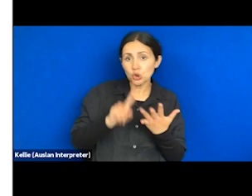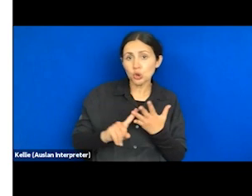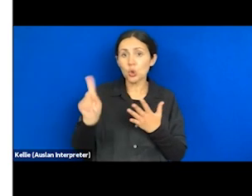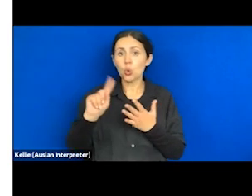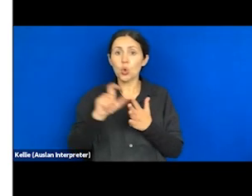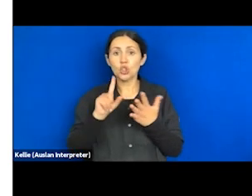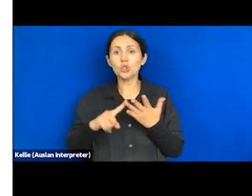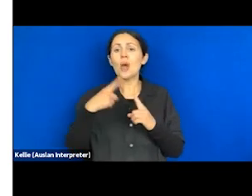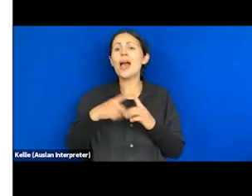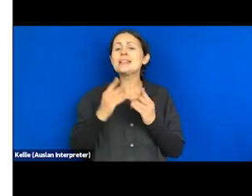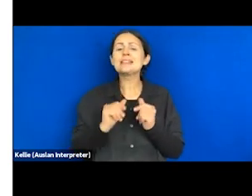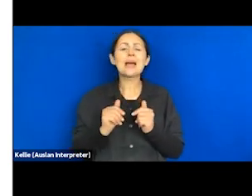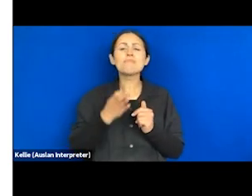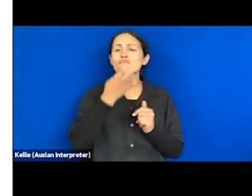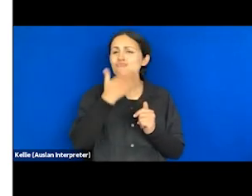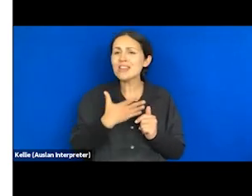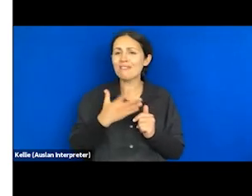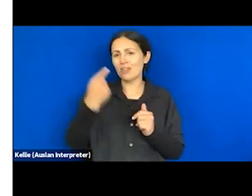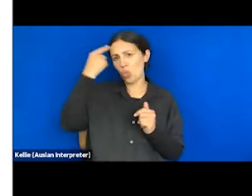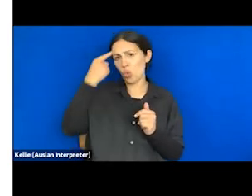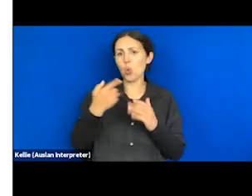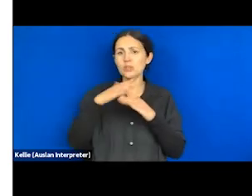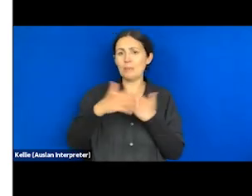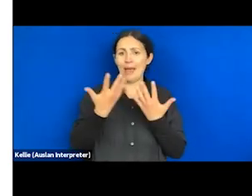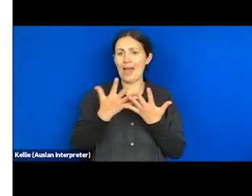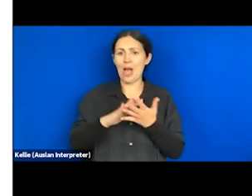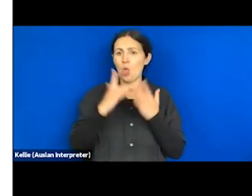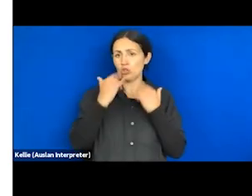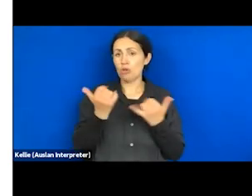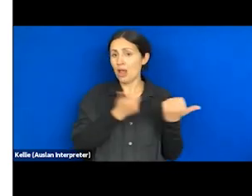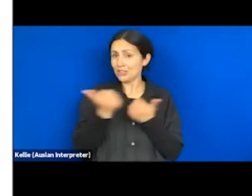brief preliminary thoughts about how the trial's going.